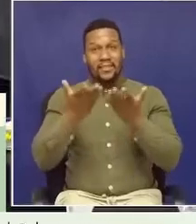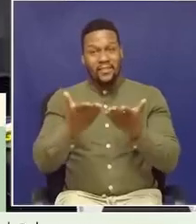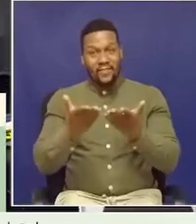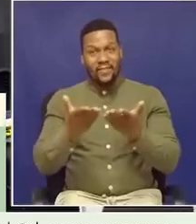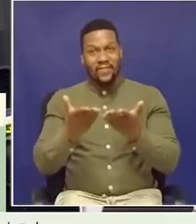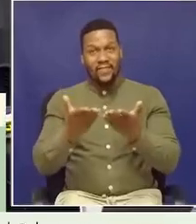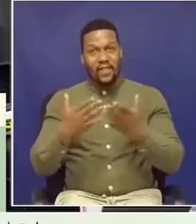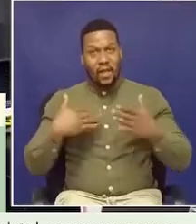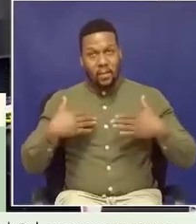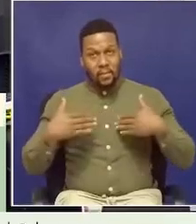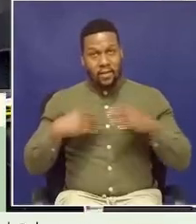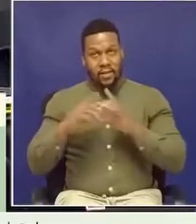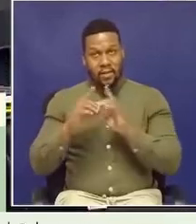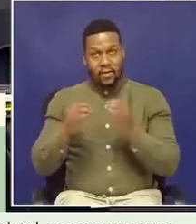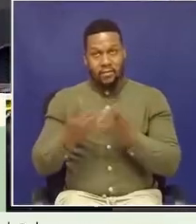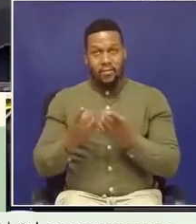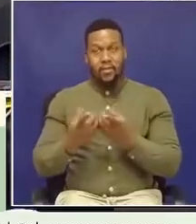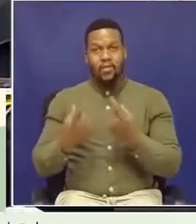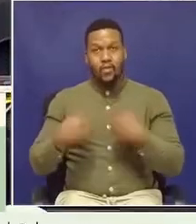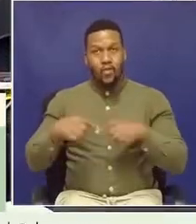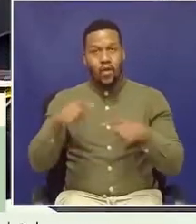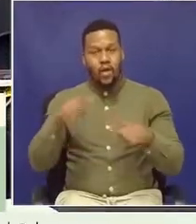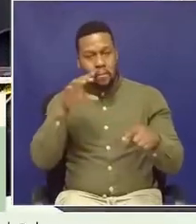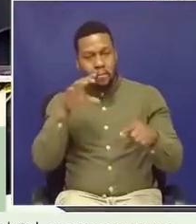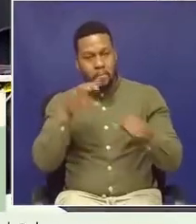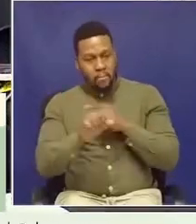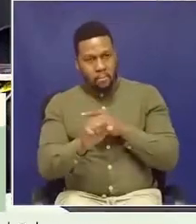Upon detecting rather